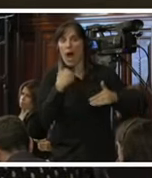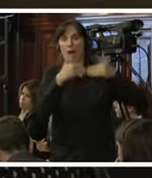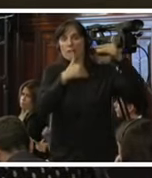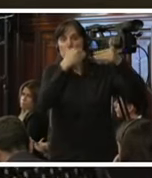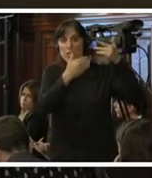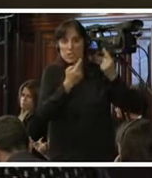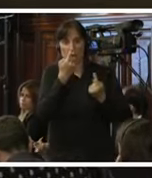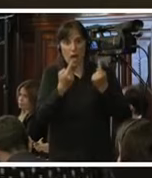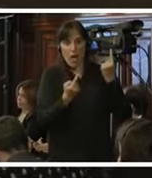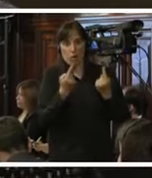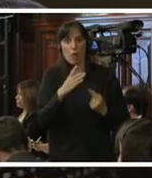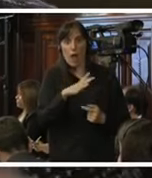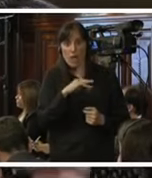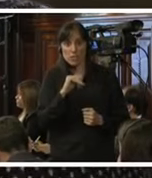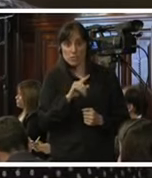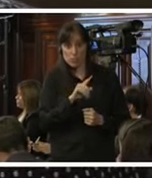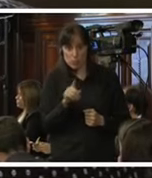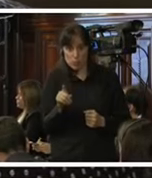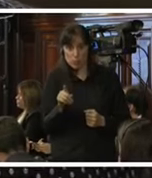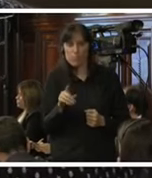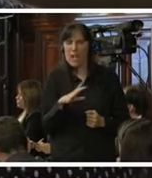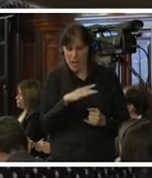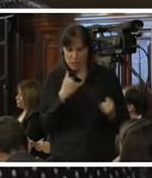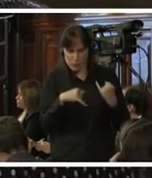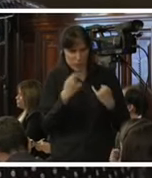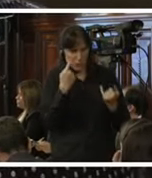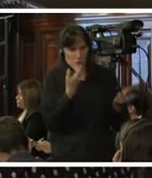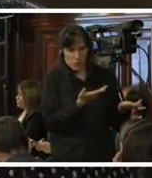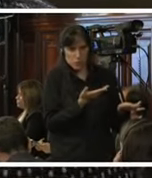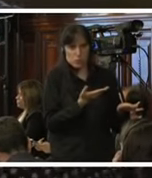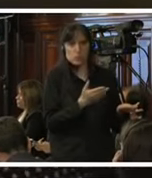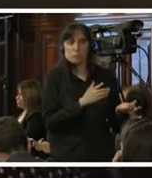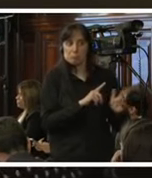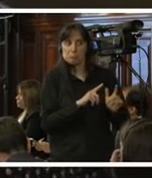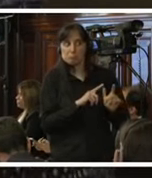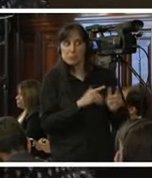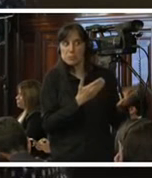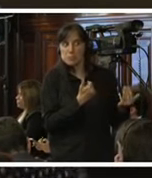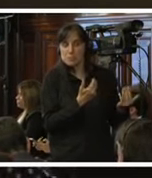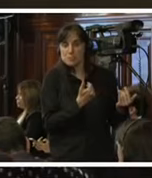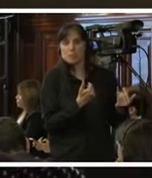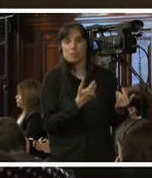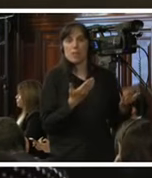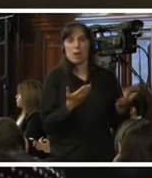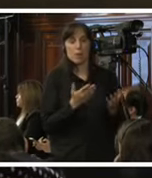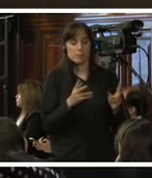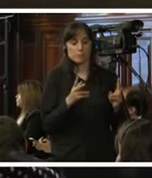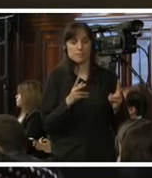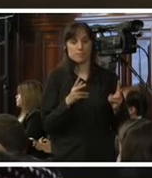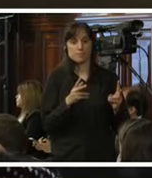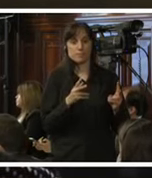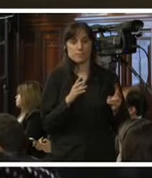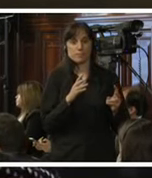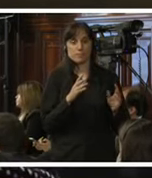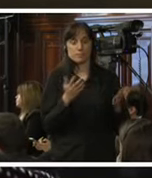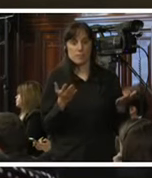information on that point, so let us know. I think we can have 5 minutes for each side to give